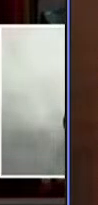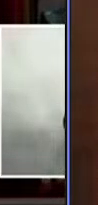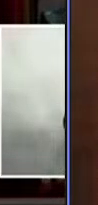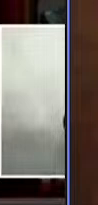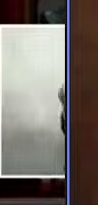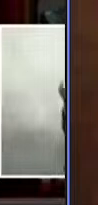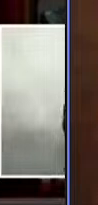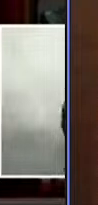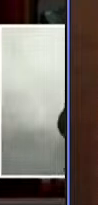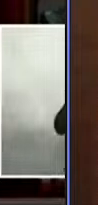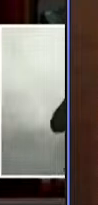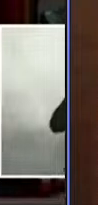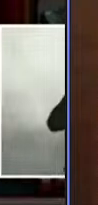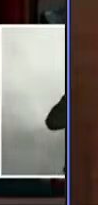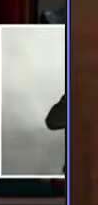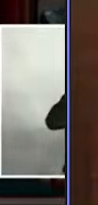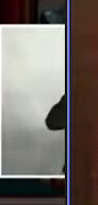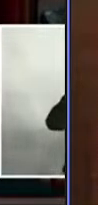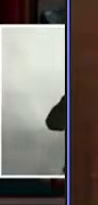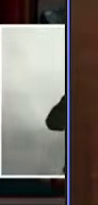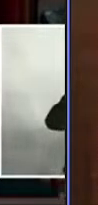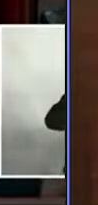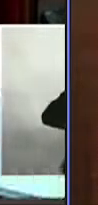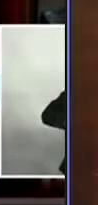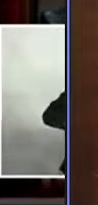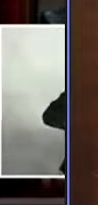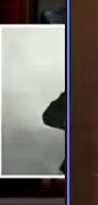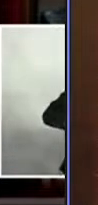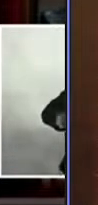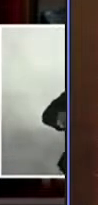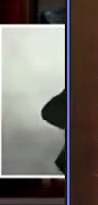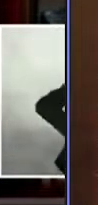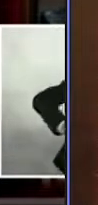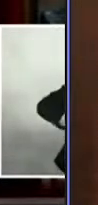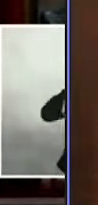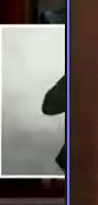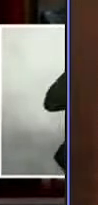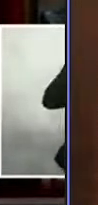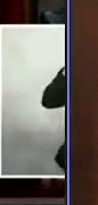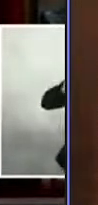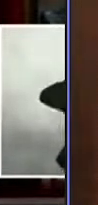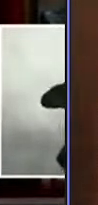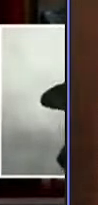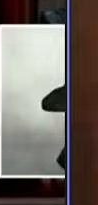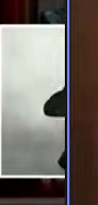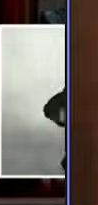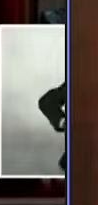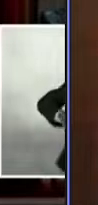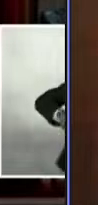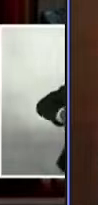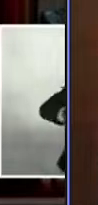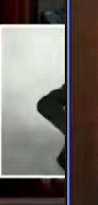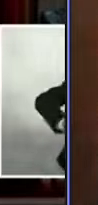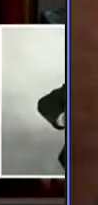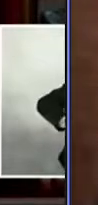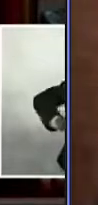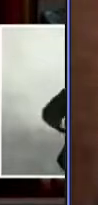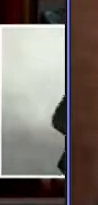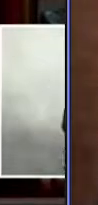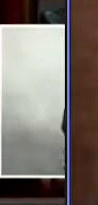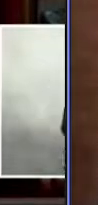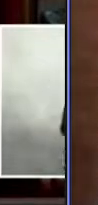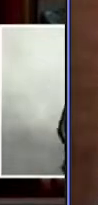security, effective local government delivering basic services, and a real sense of social cohesion